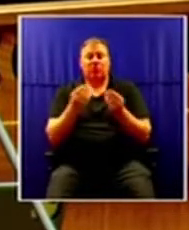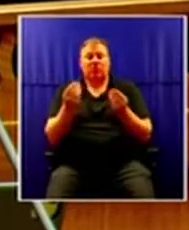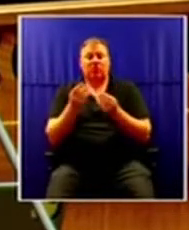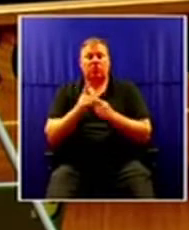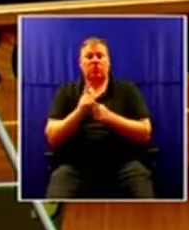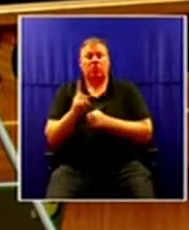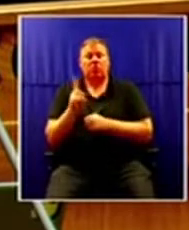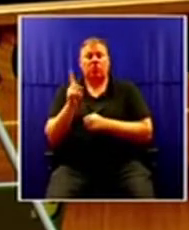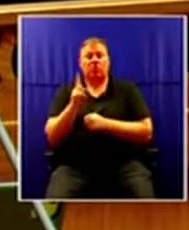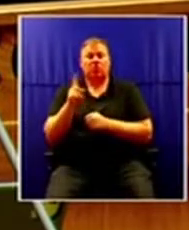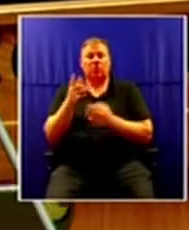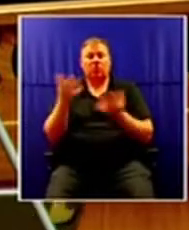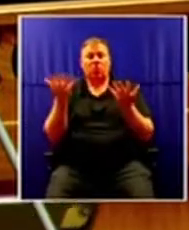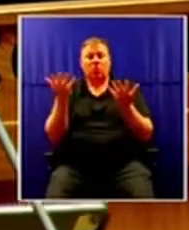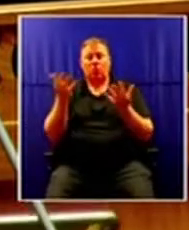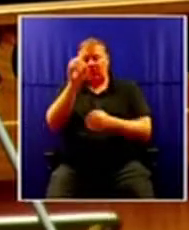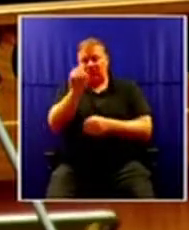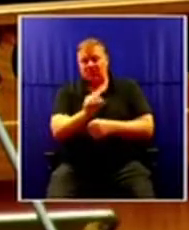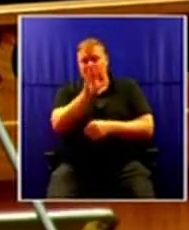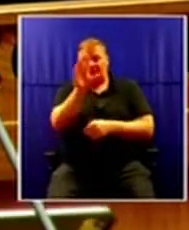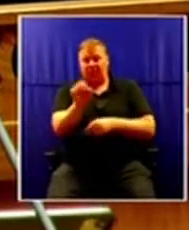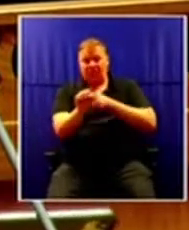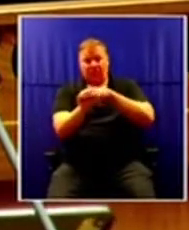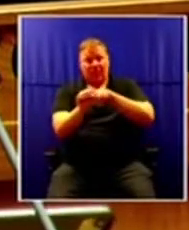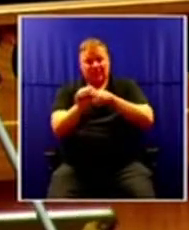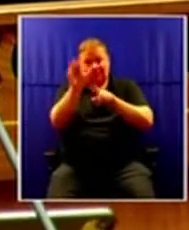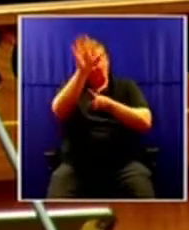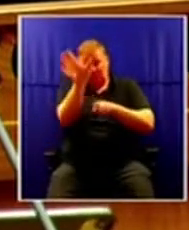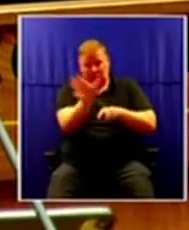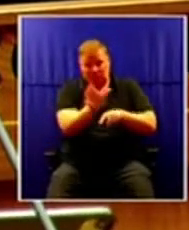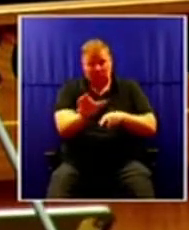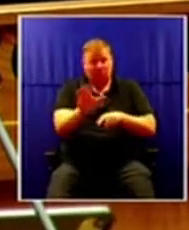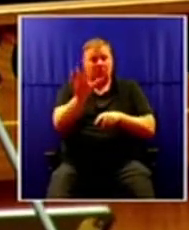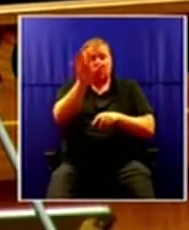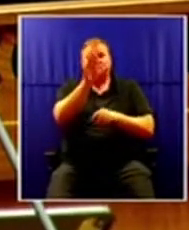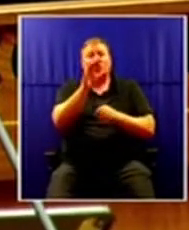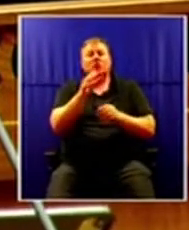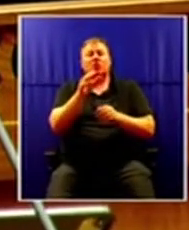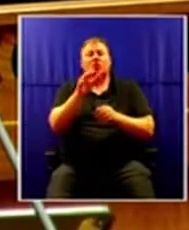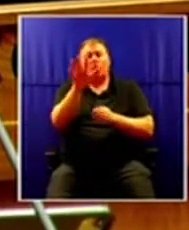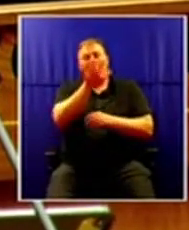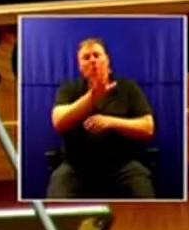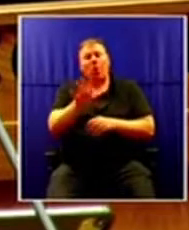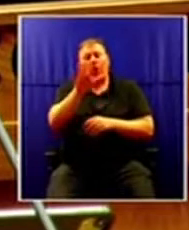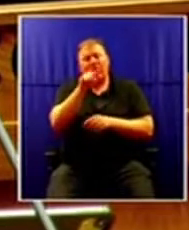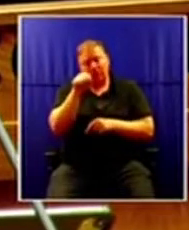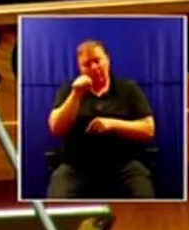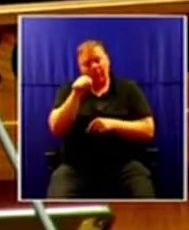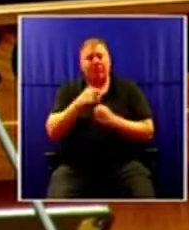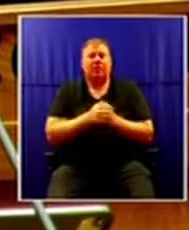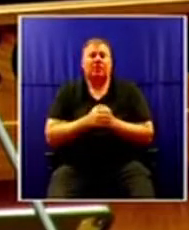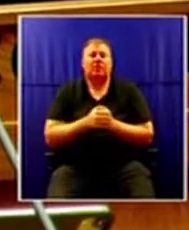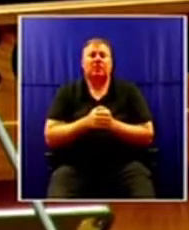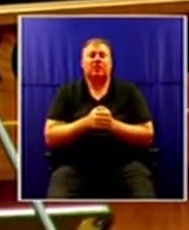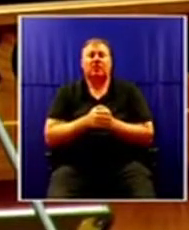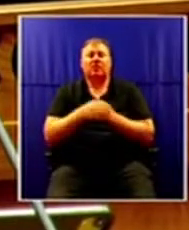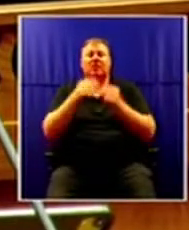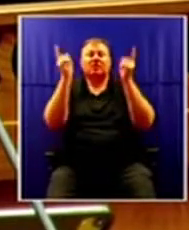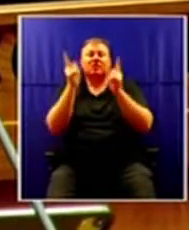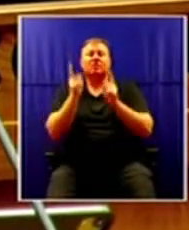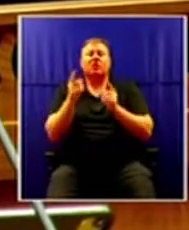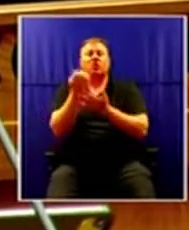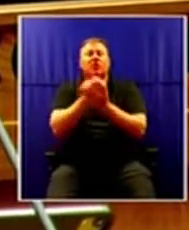this through our special economic zones, using them to strengthen our industrialization